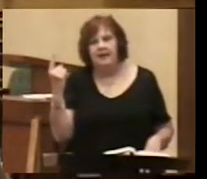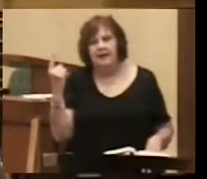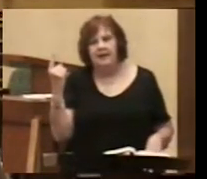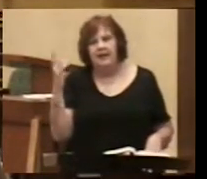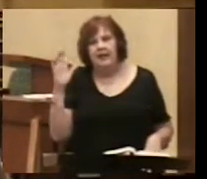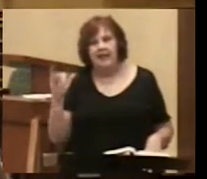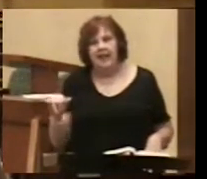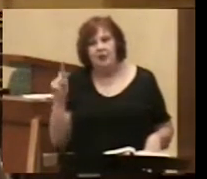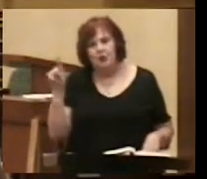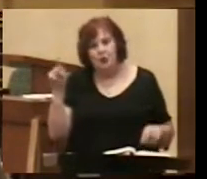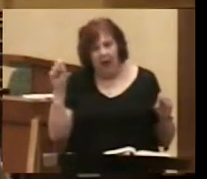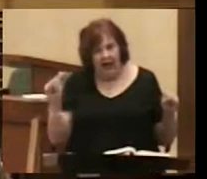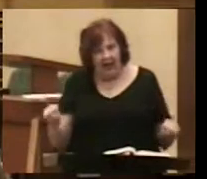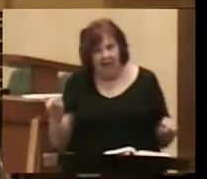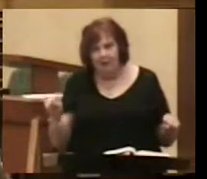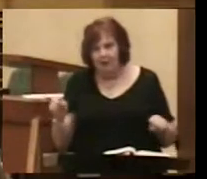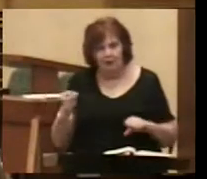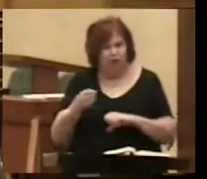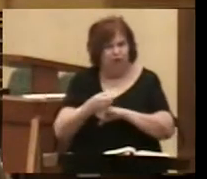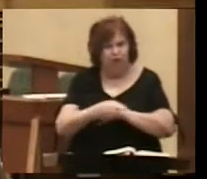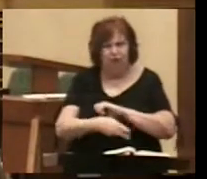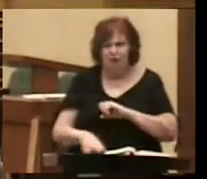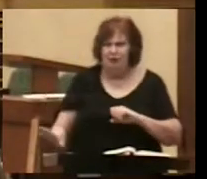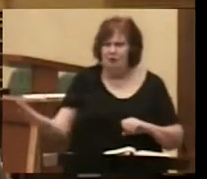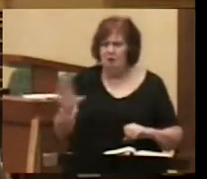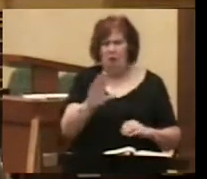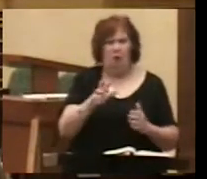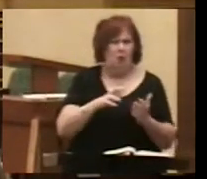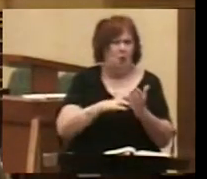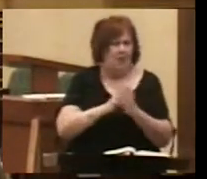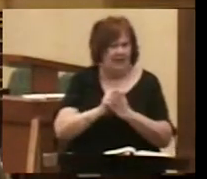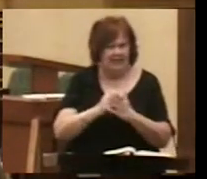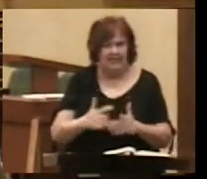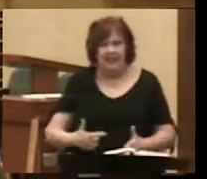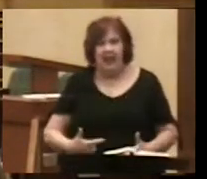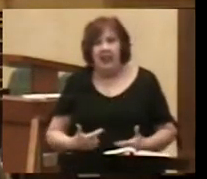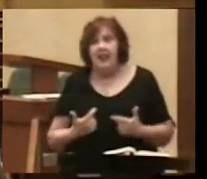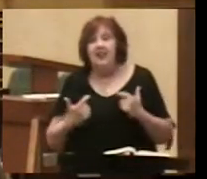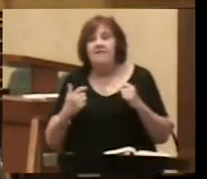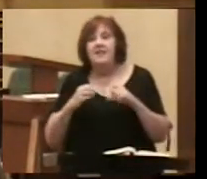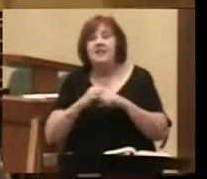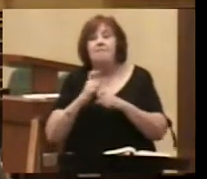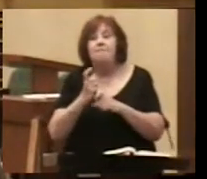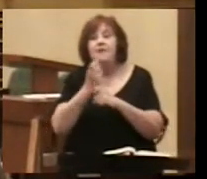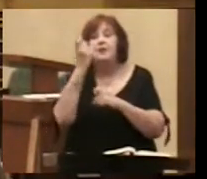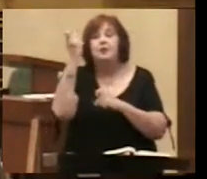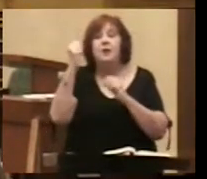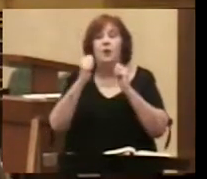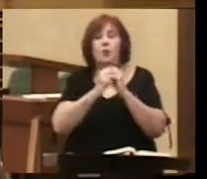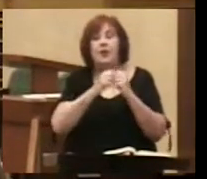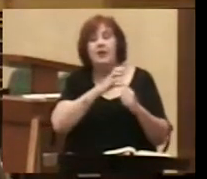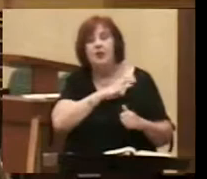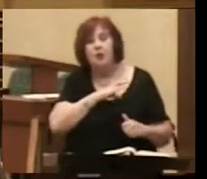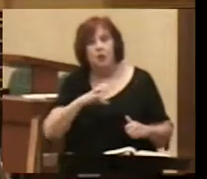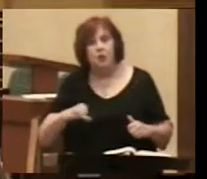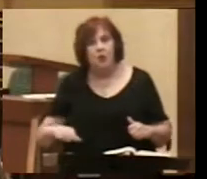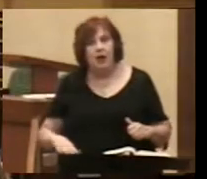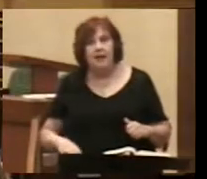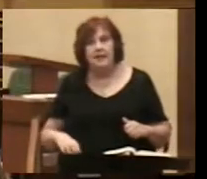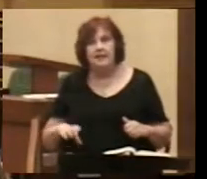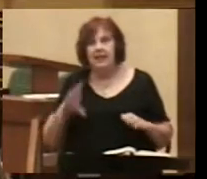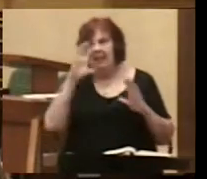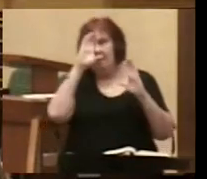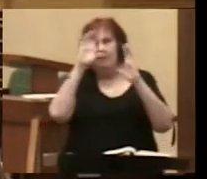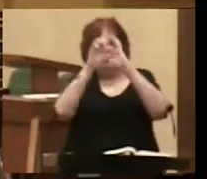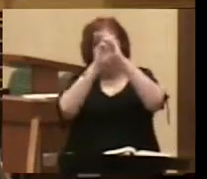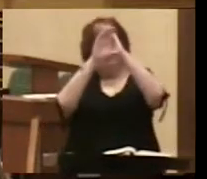that you are able to overcome your weakness and live in victory with Christ." And the picture changes